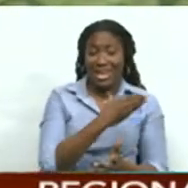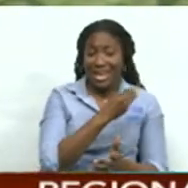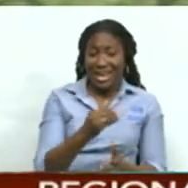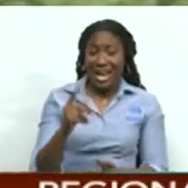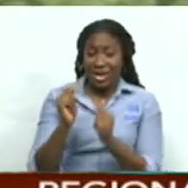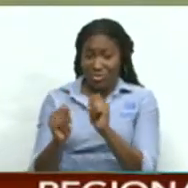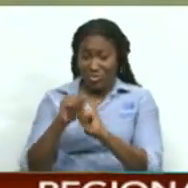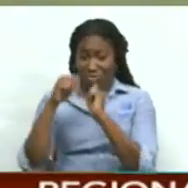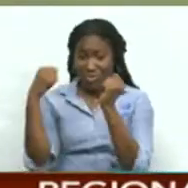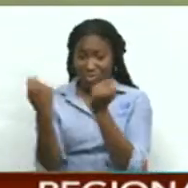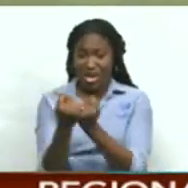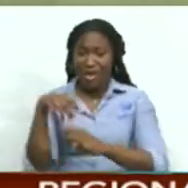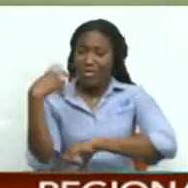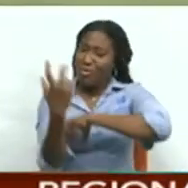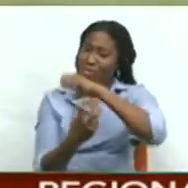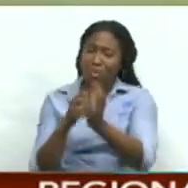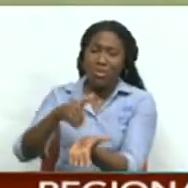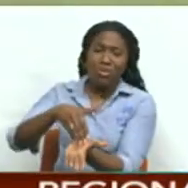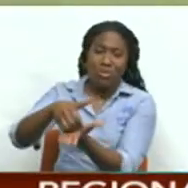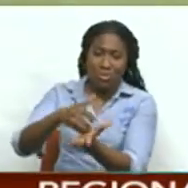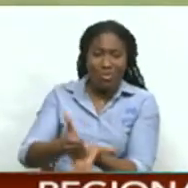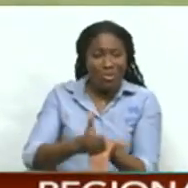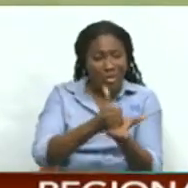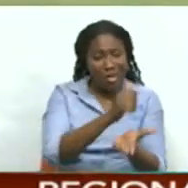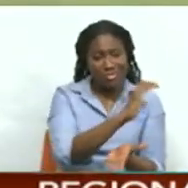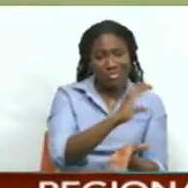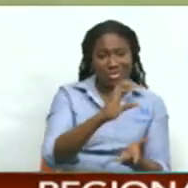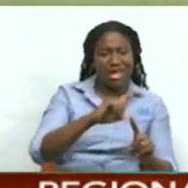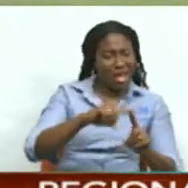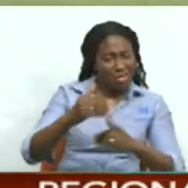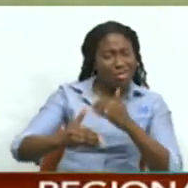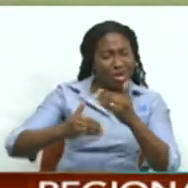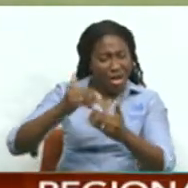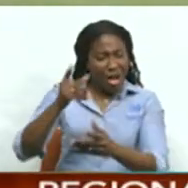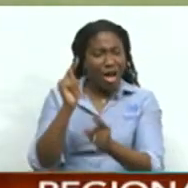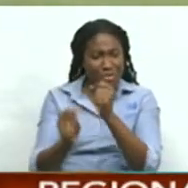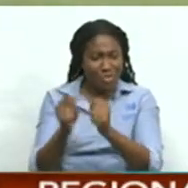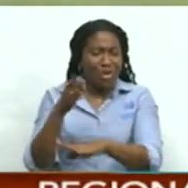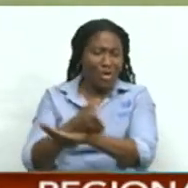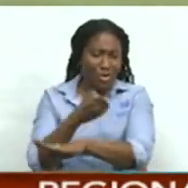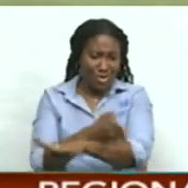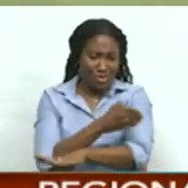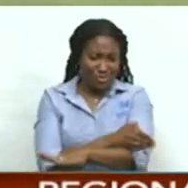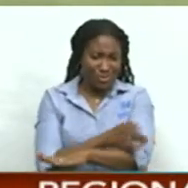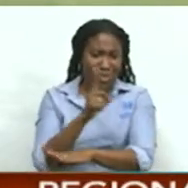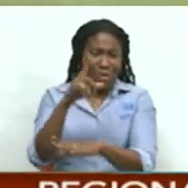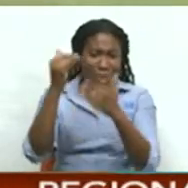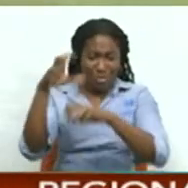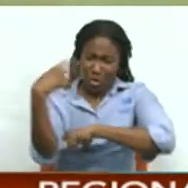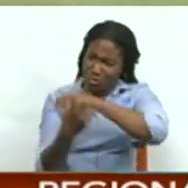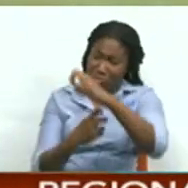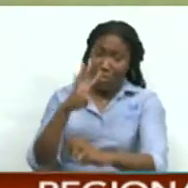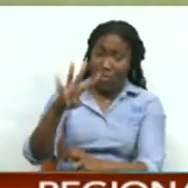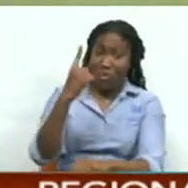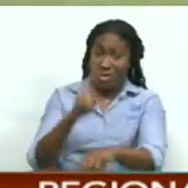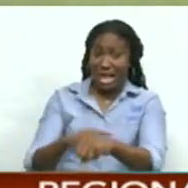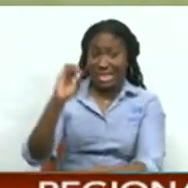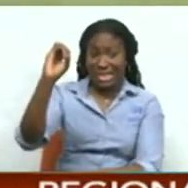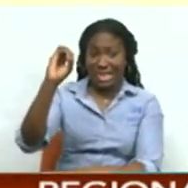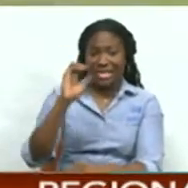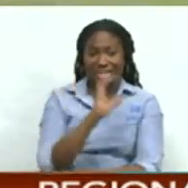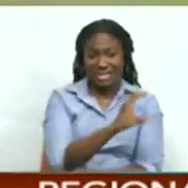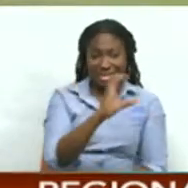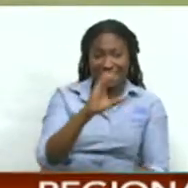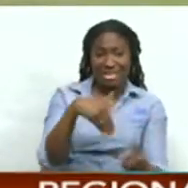cause. But soon, the home team got its act together. As Anderson Phillip grabbed his fourth scalp, CCC 146 for 7.